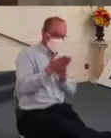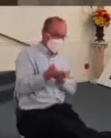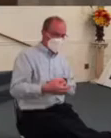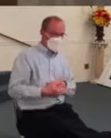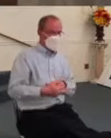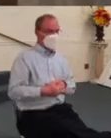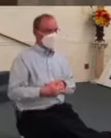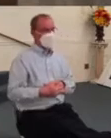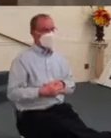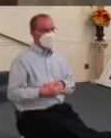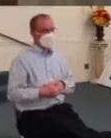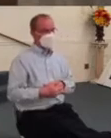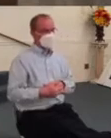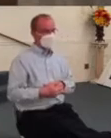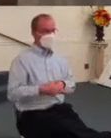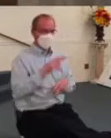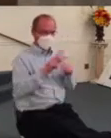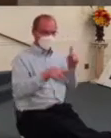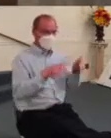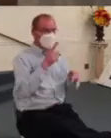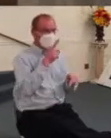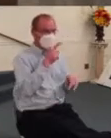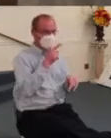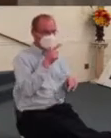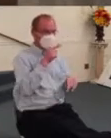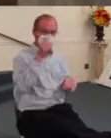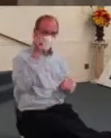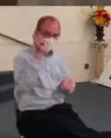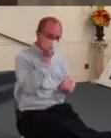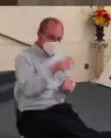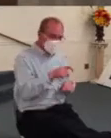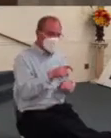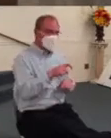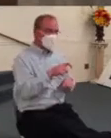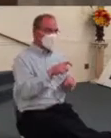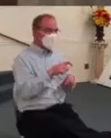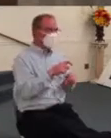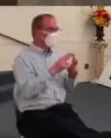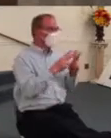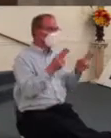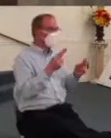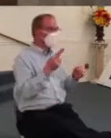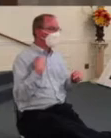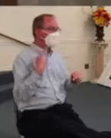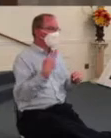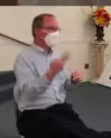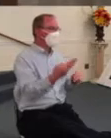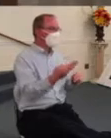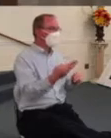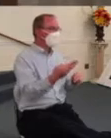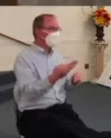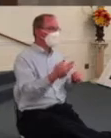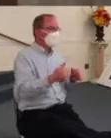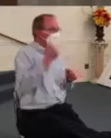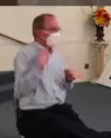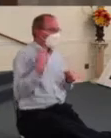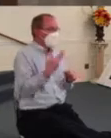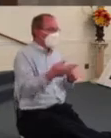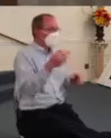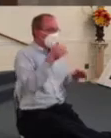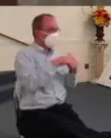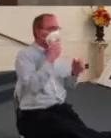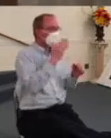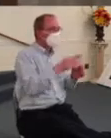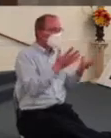People who were supposed to be the most religious people in Jerusalem wanted to kill the Son of